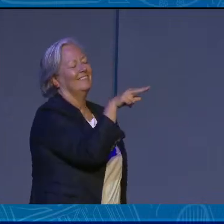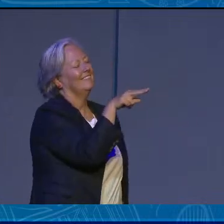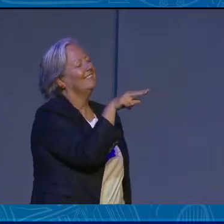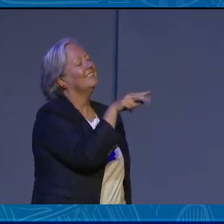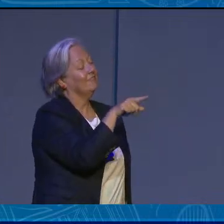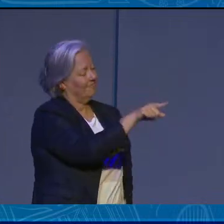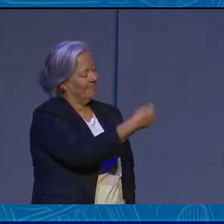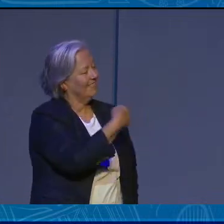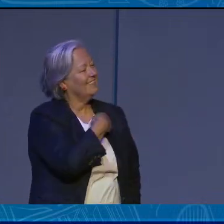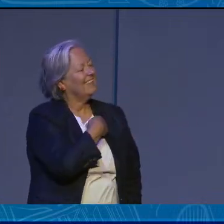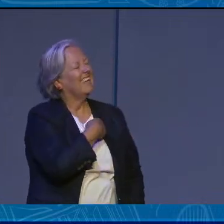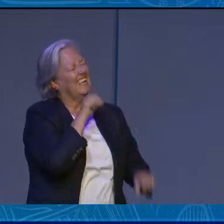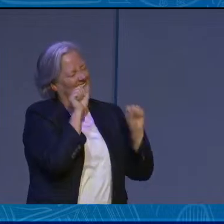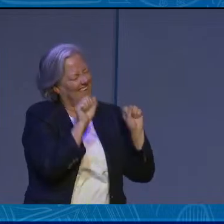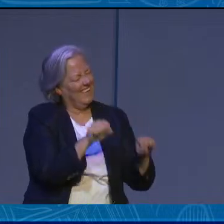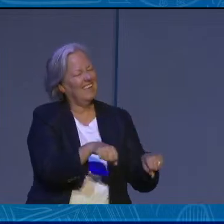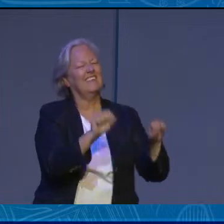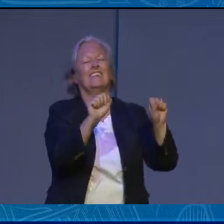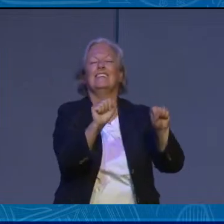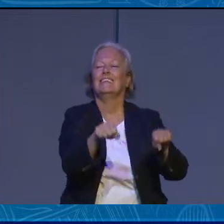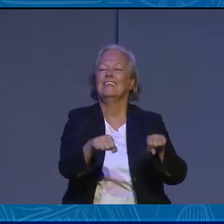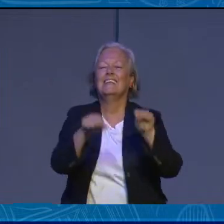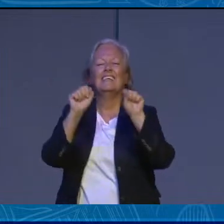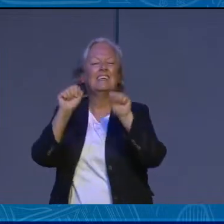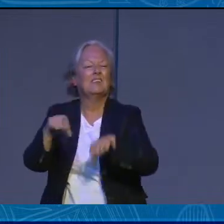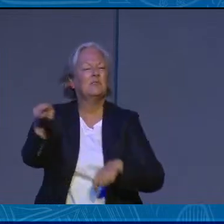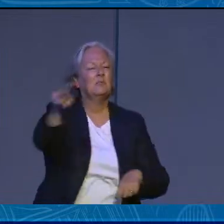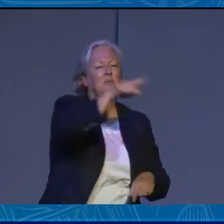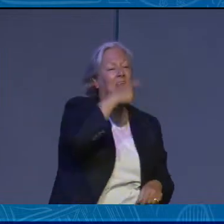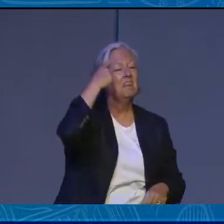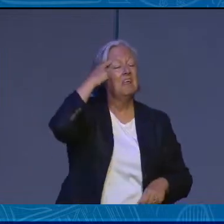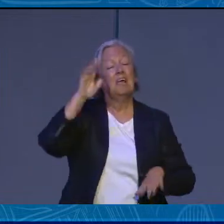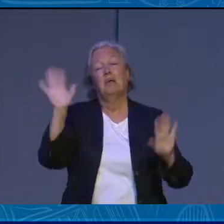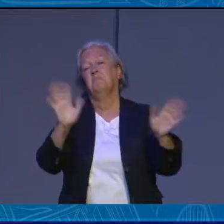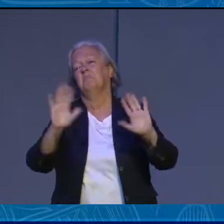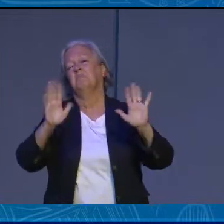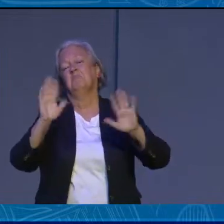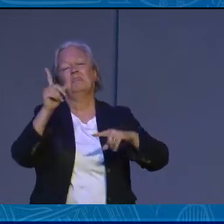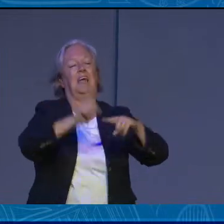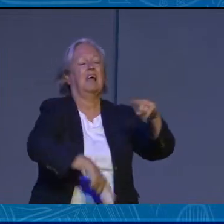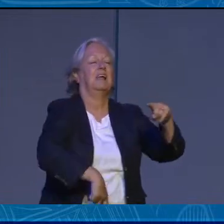They can say it all sounds crazy.